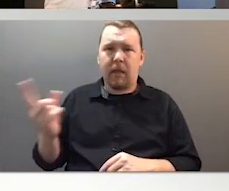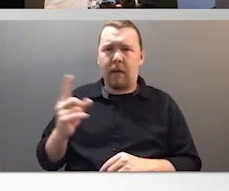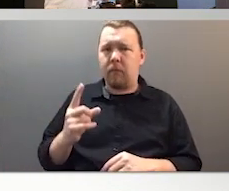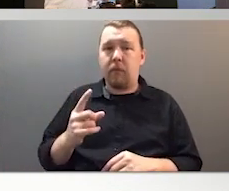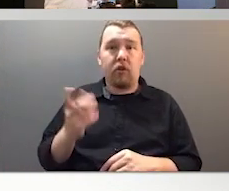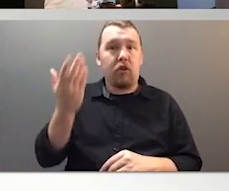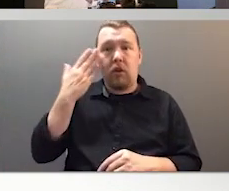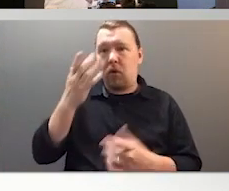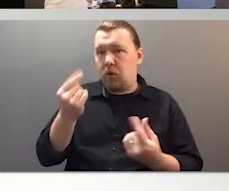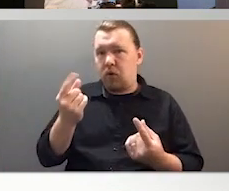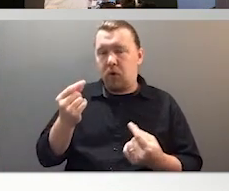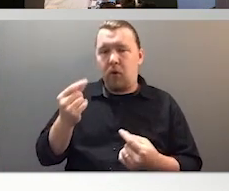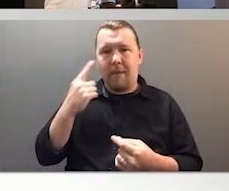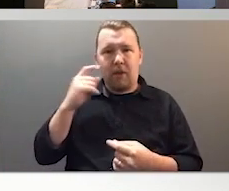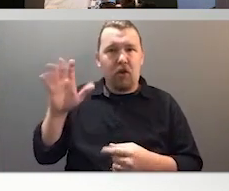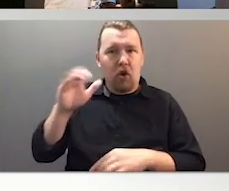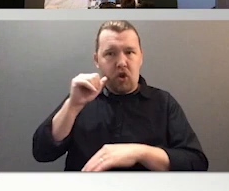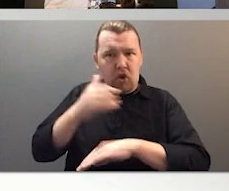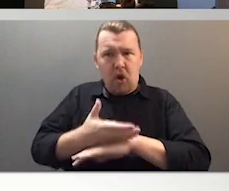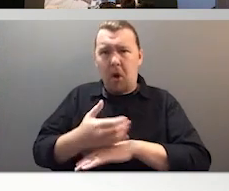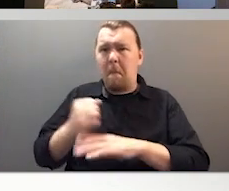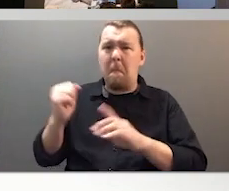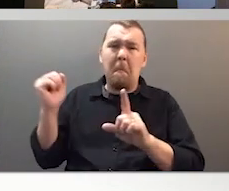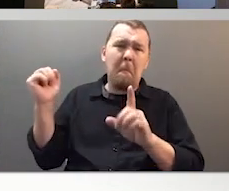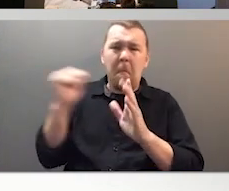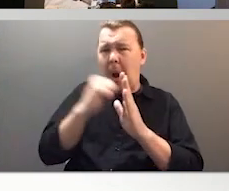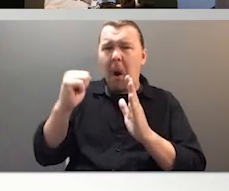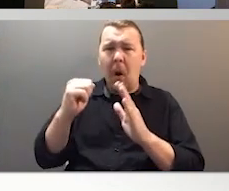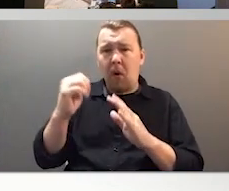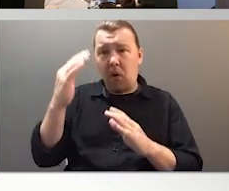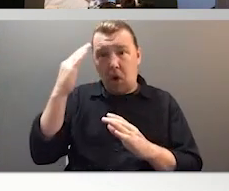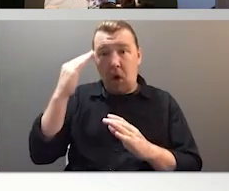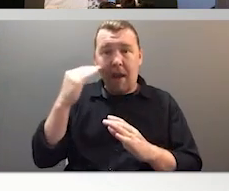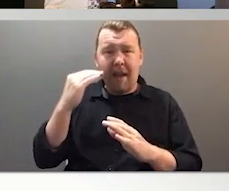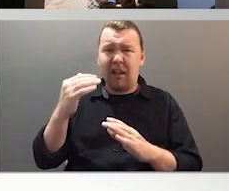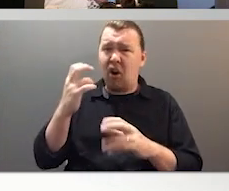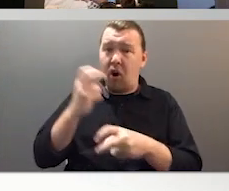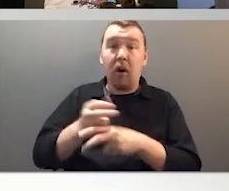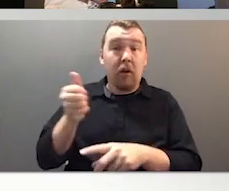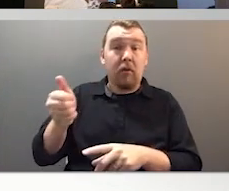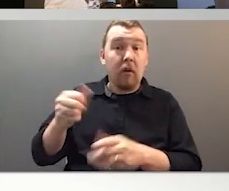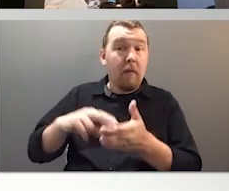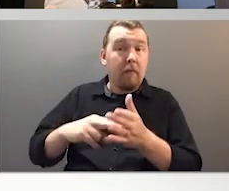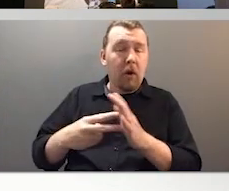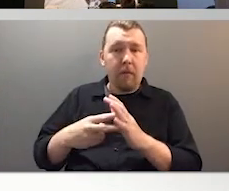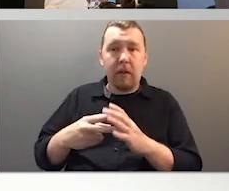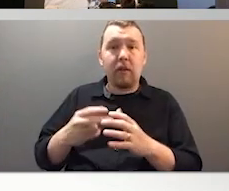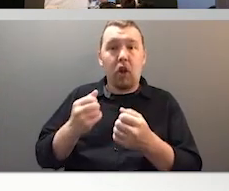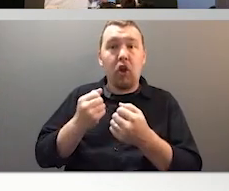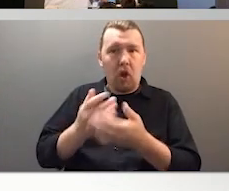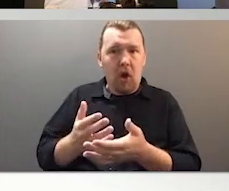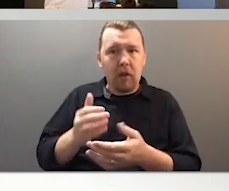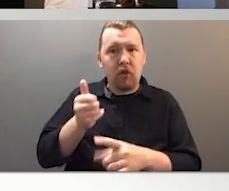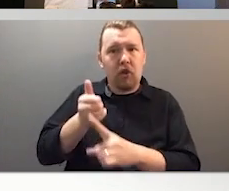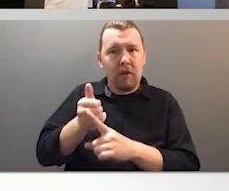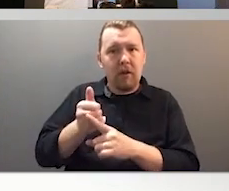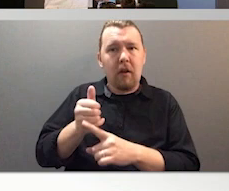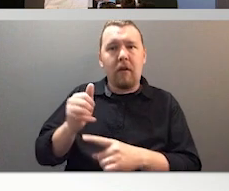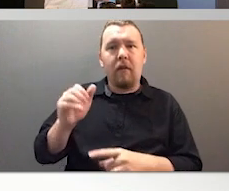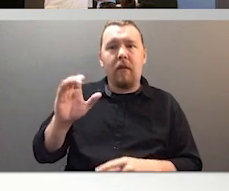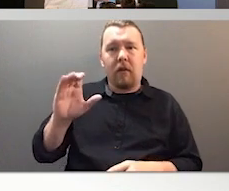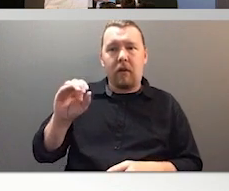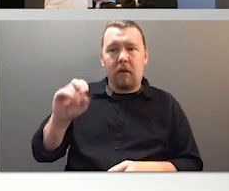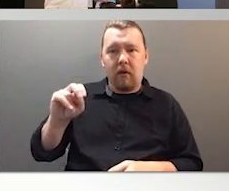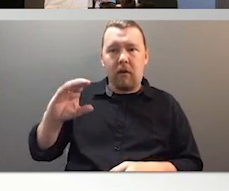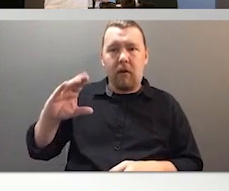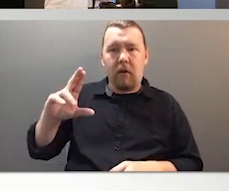had banged her head so hard at school that she gave herself a concussion. And so had to go to the emergency room. And so we knew we needed